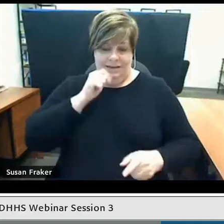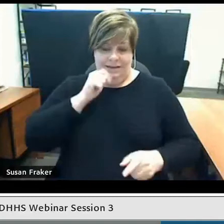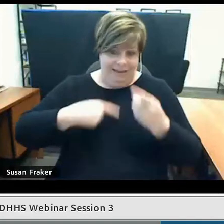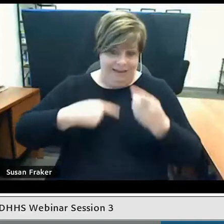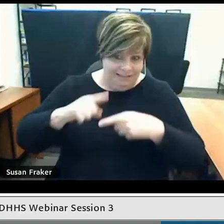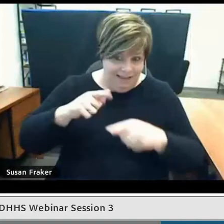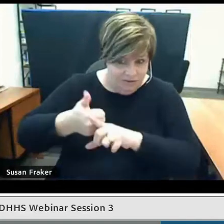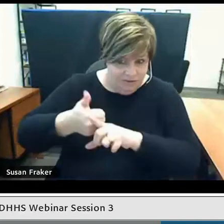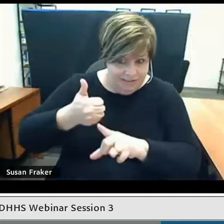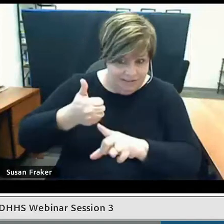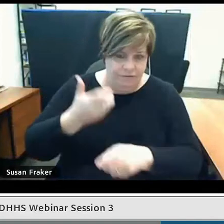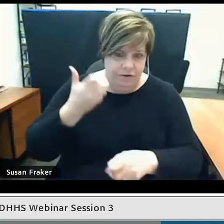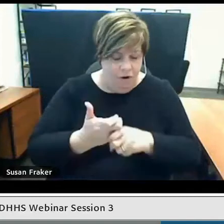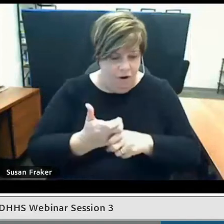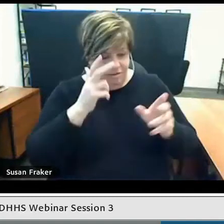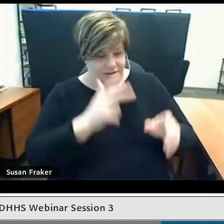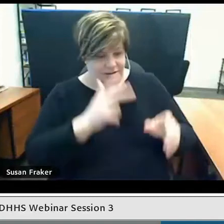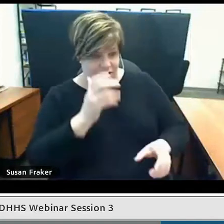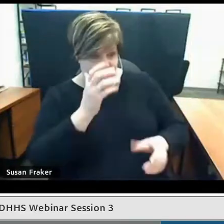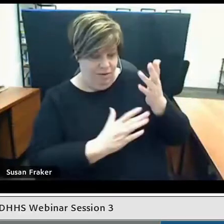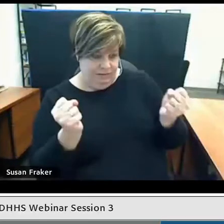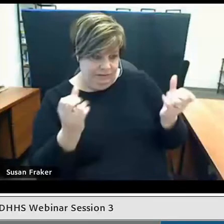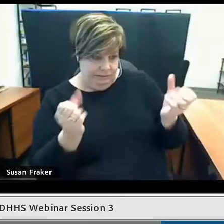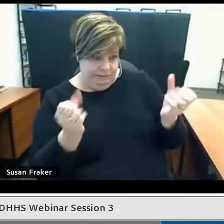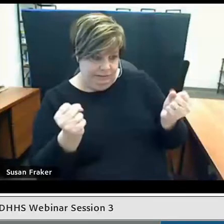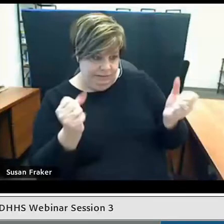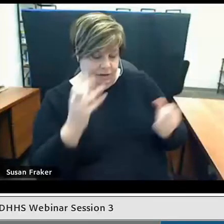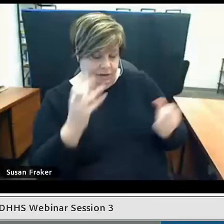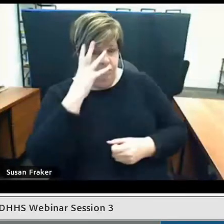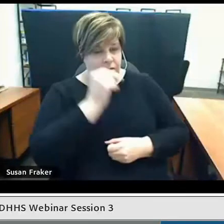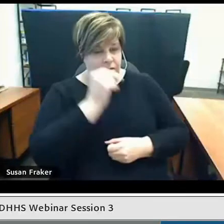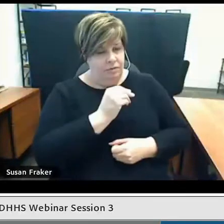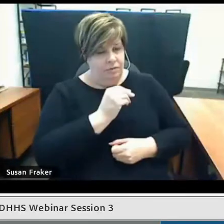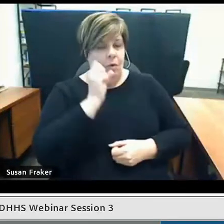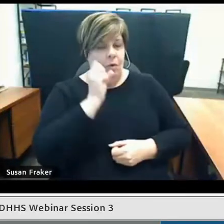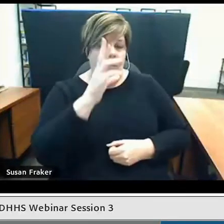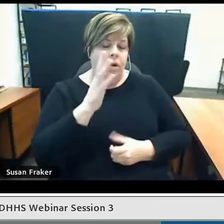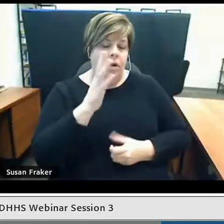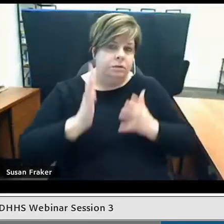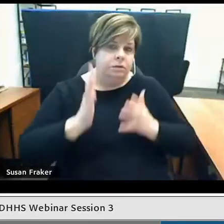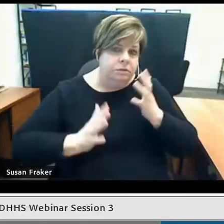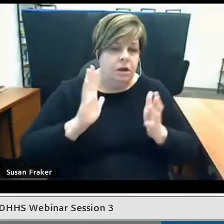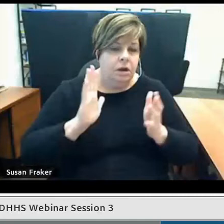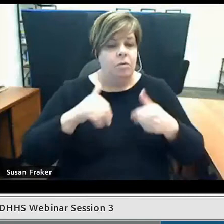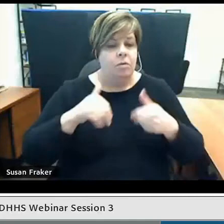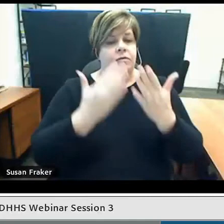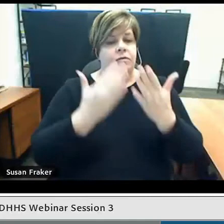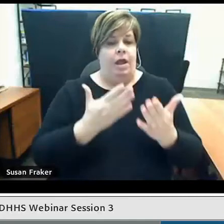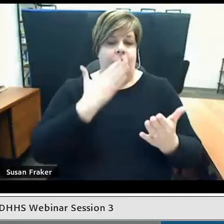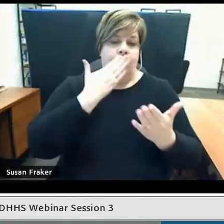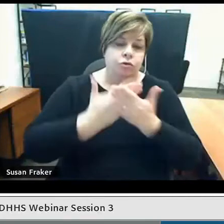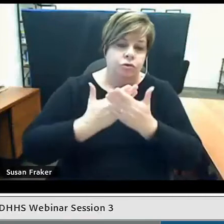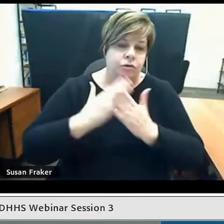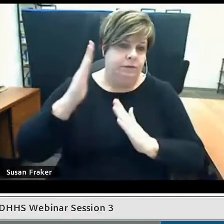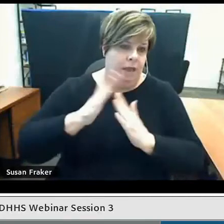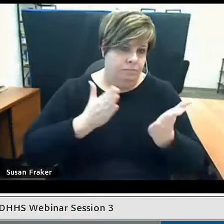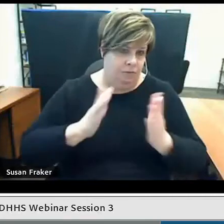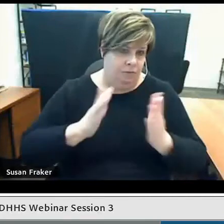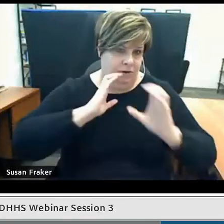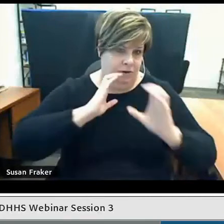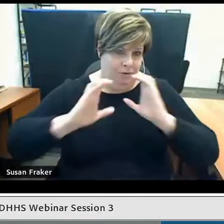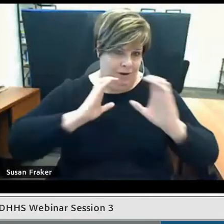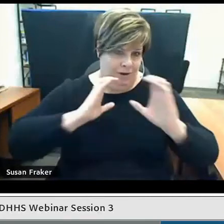hard to tell if the person's hands are just moving really beautifully or if they're actually providing effective communication. So it's